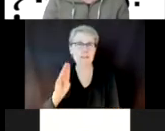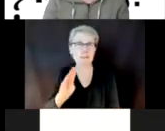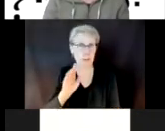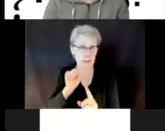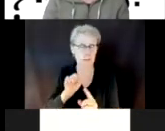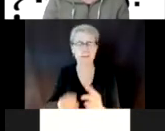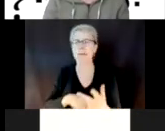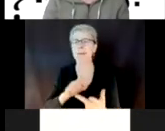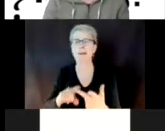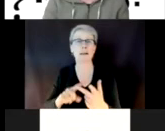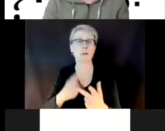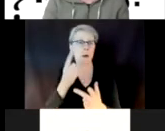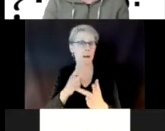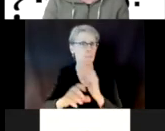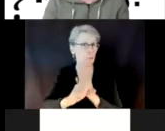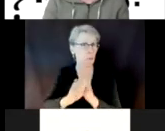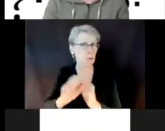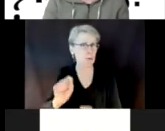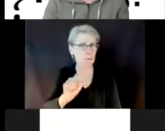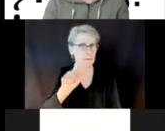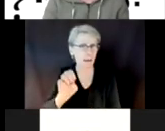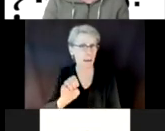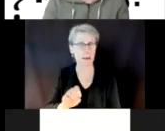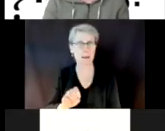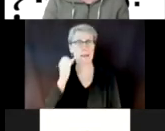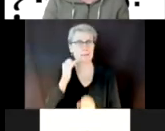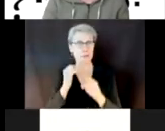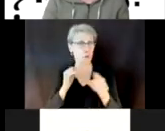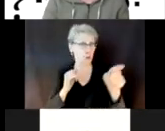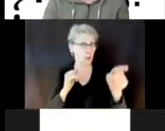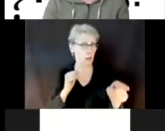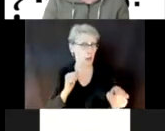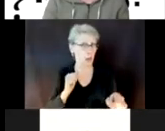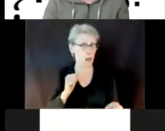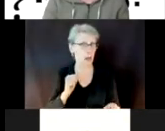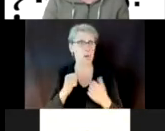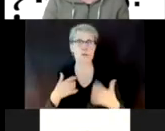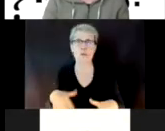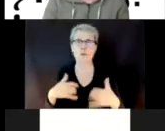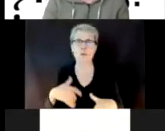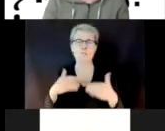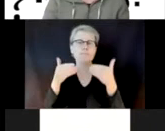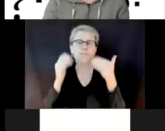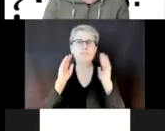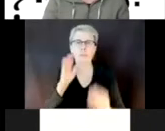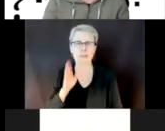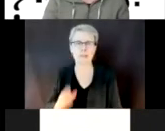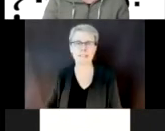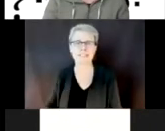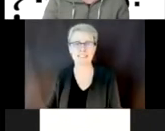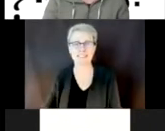time. So if you sit down today to do all of it, you're probably likely going to get overwhelmed.